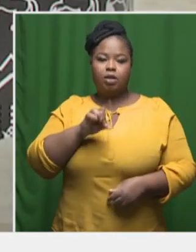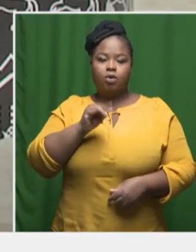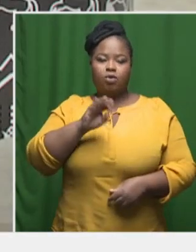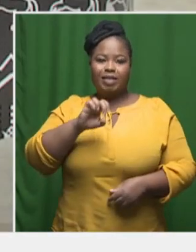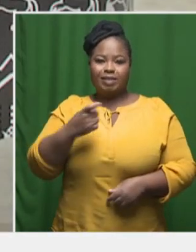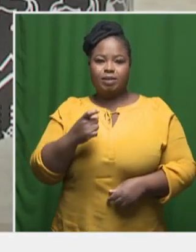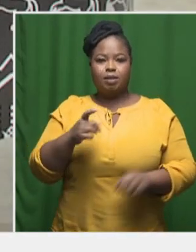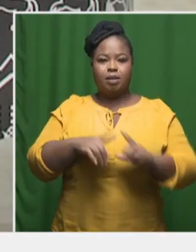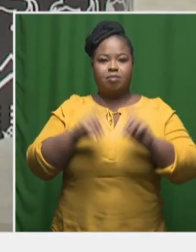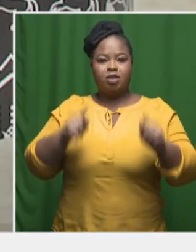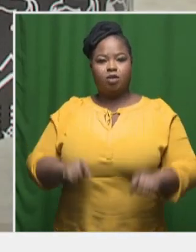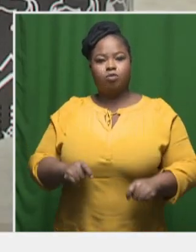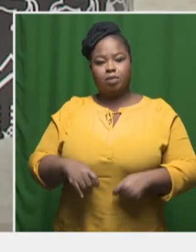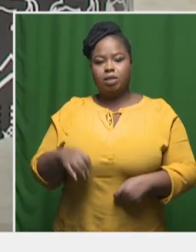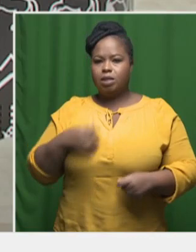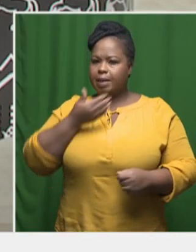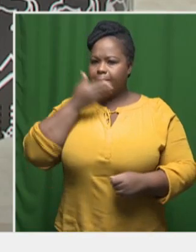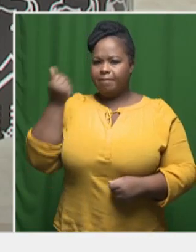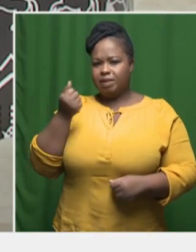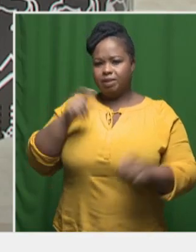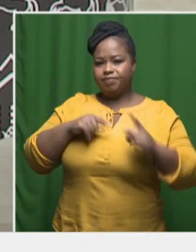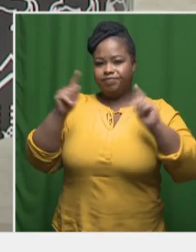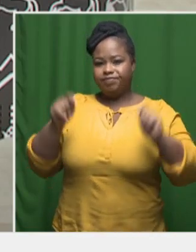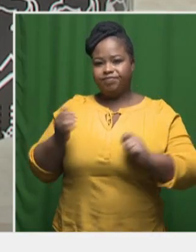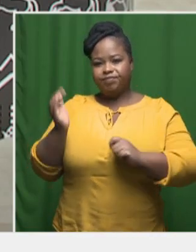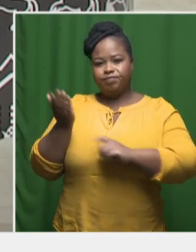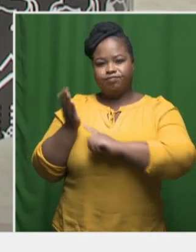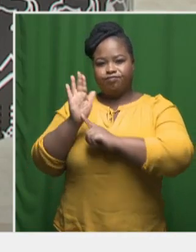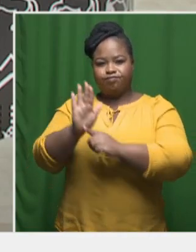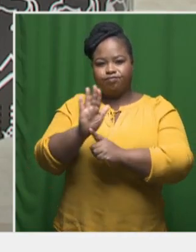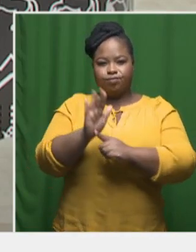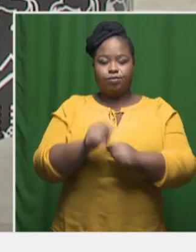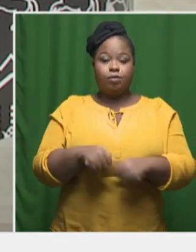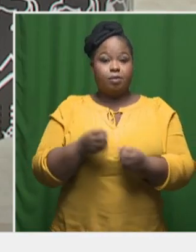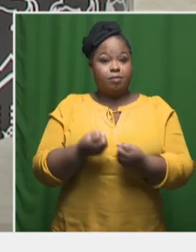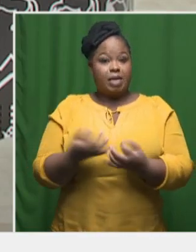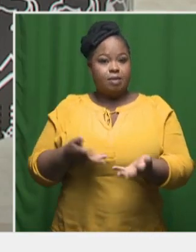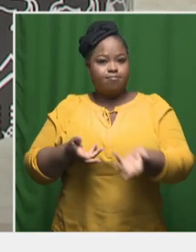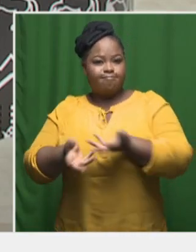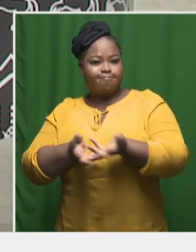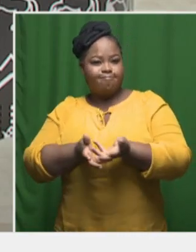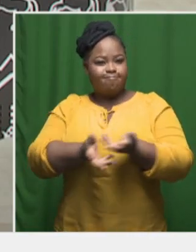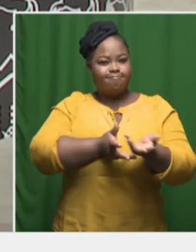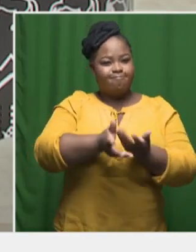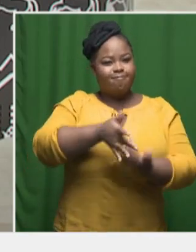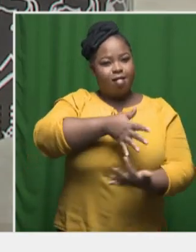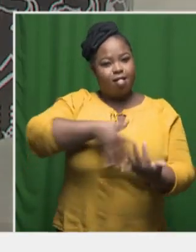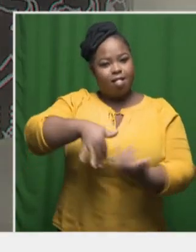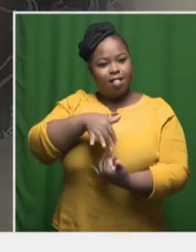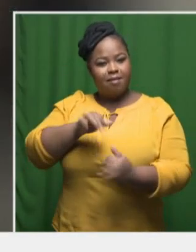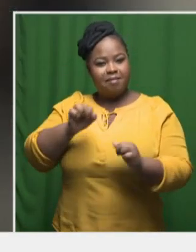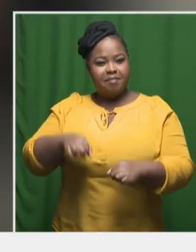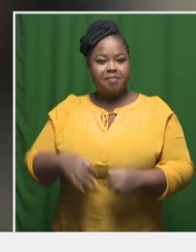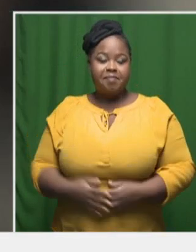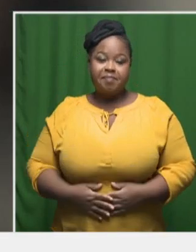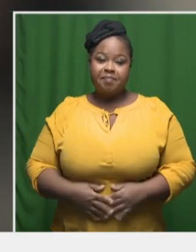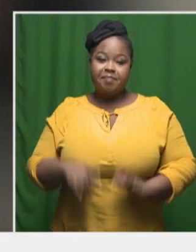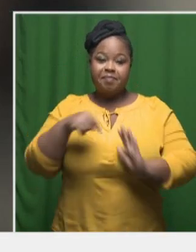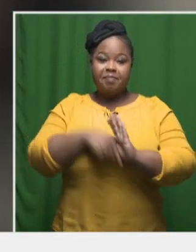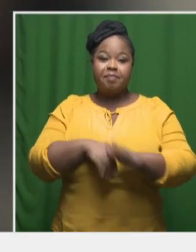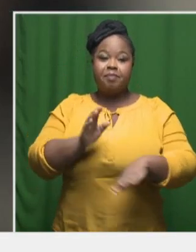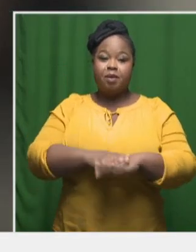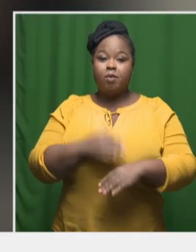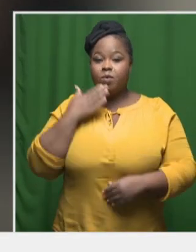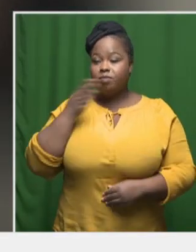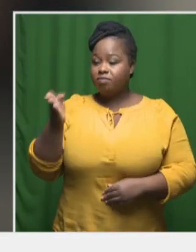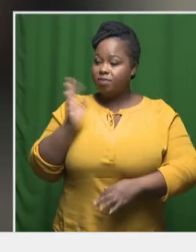also features 2 state-of-the-art theatres, offering visitors even more interactivity and engagement. Now, for more on this, we're